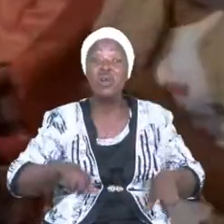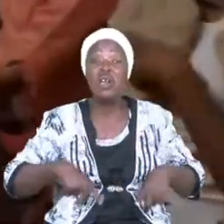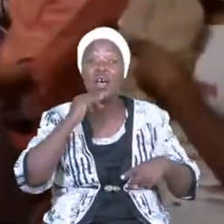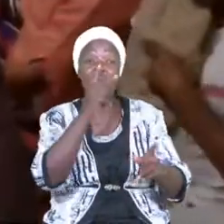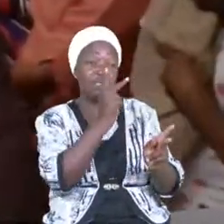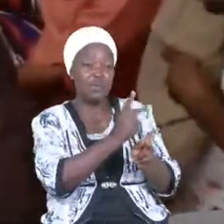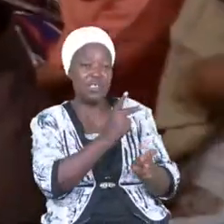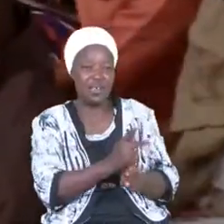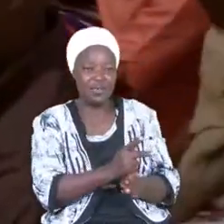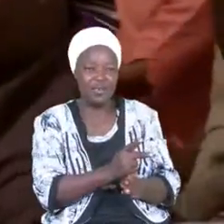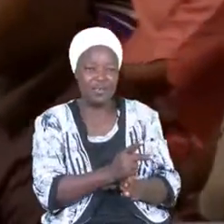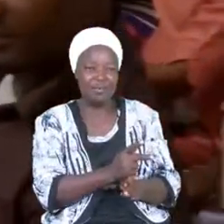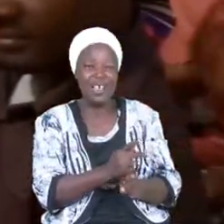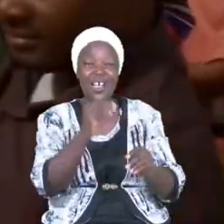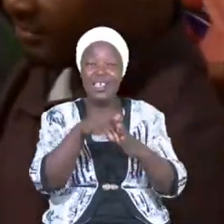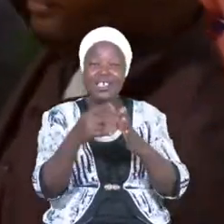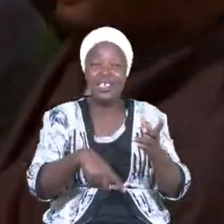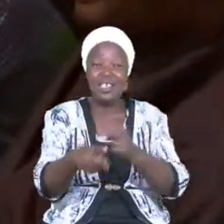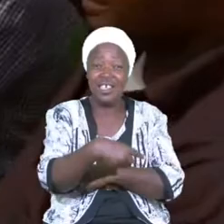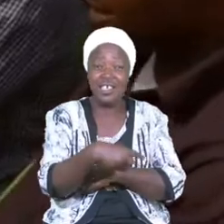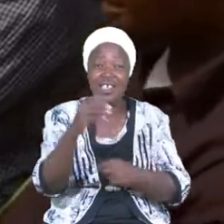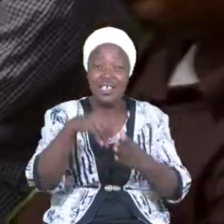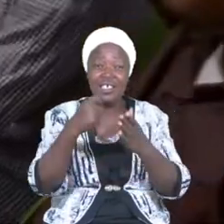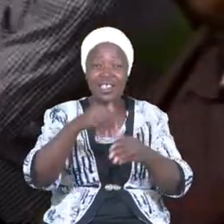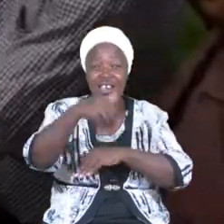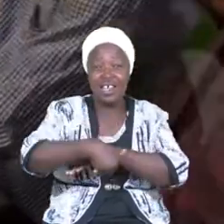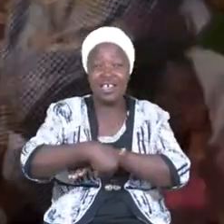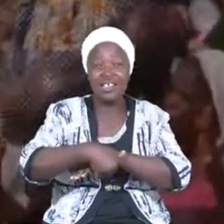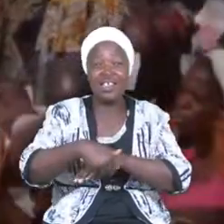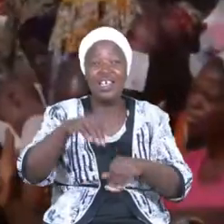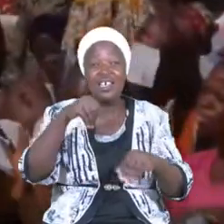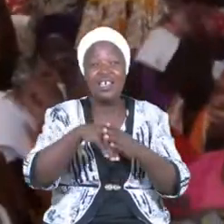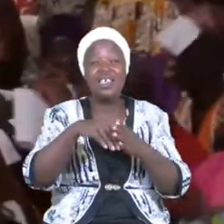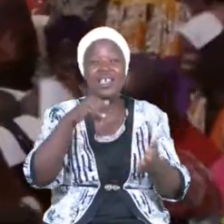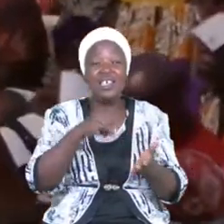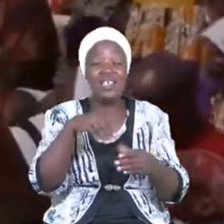In the day, in the night, in